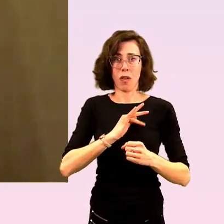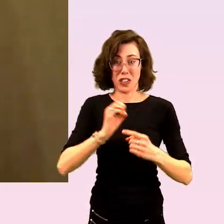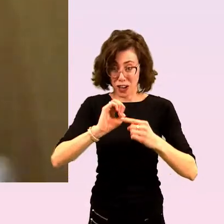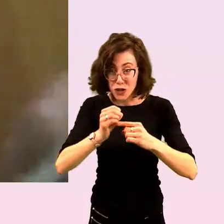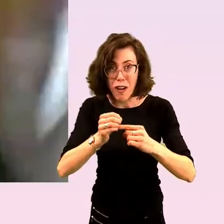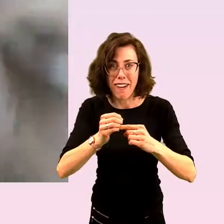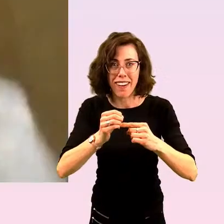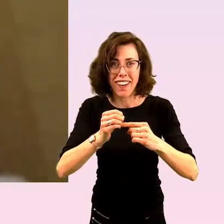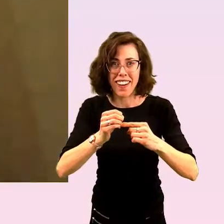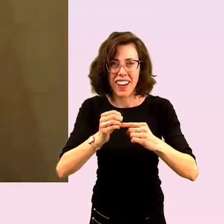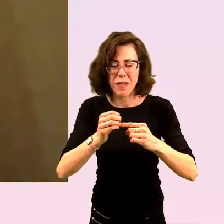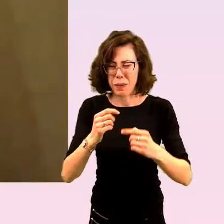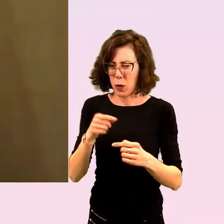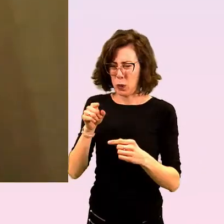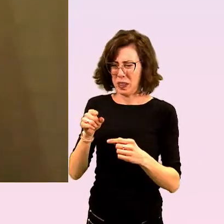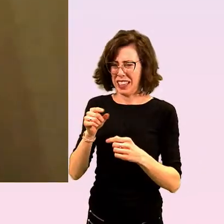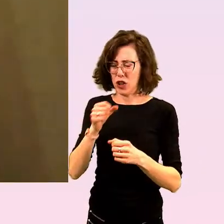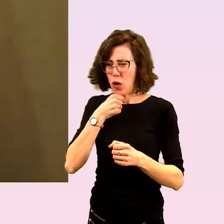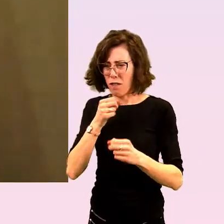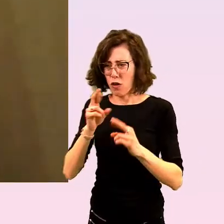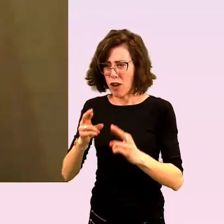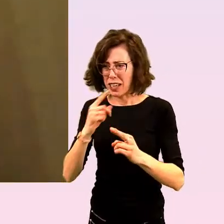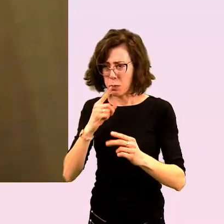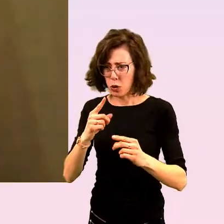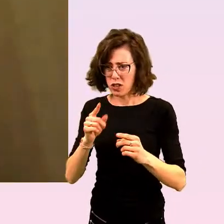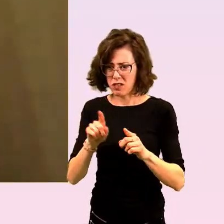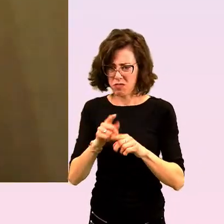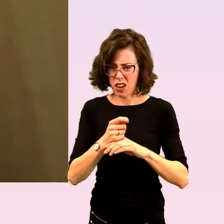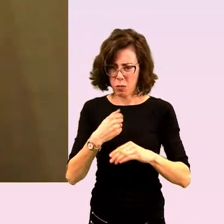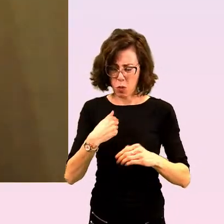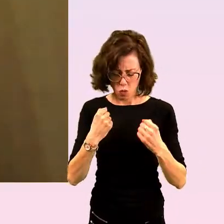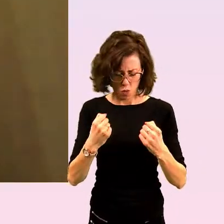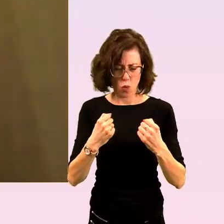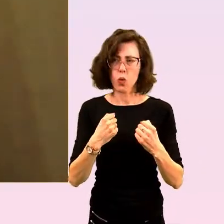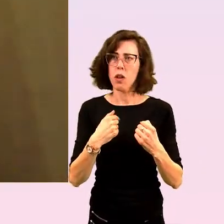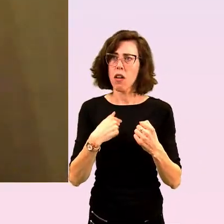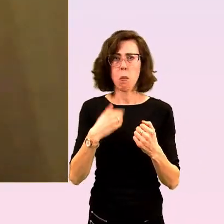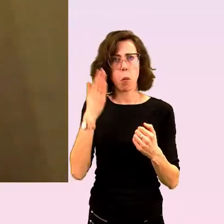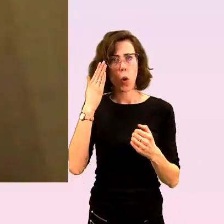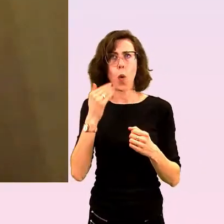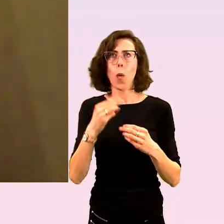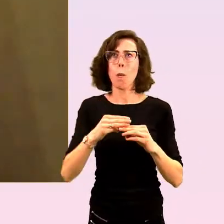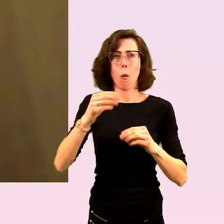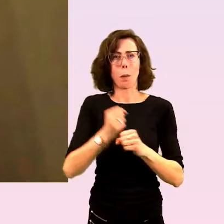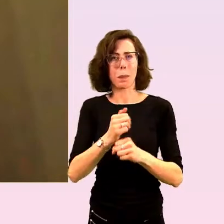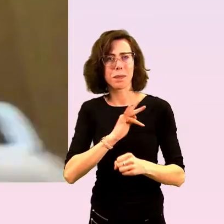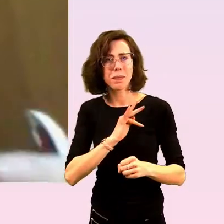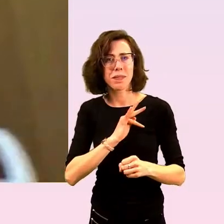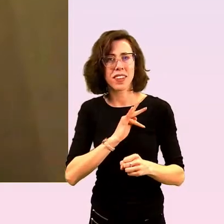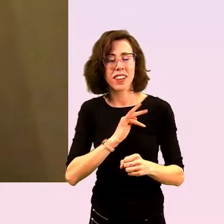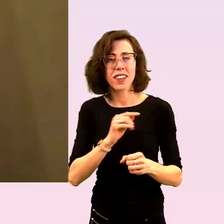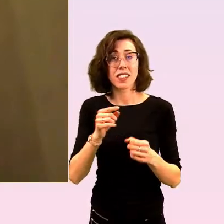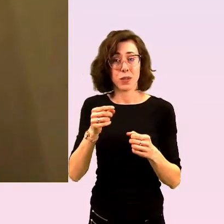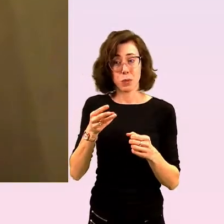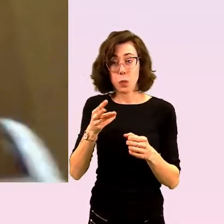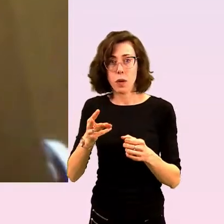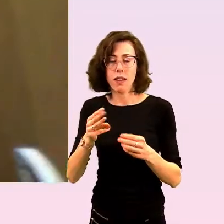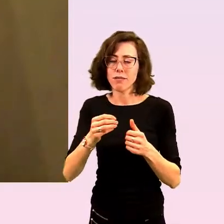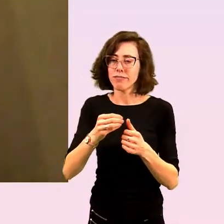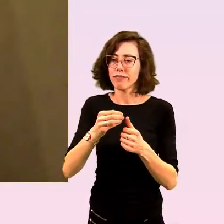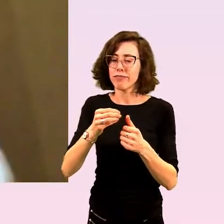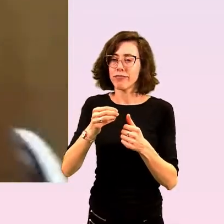well, that was tough. And actually, that's one of the things in relation to the new work placement program that we're going to be doing, is about that career progression